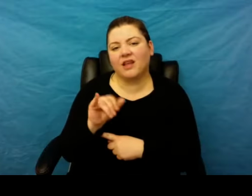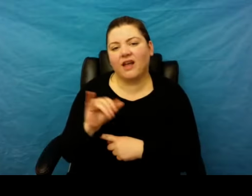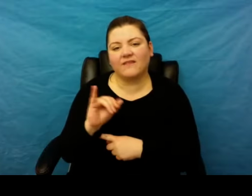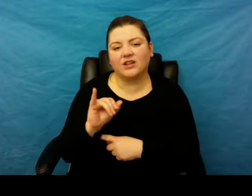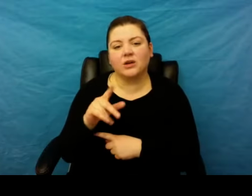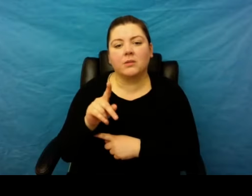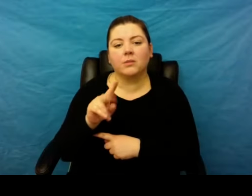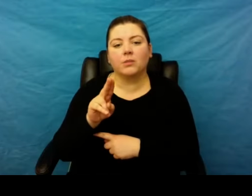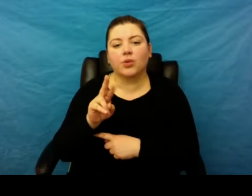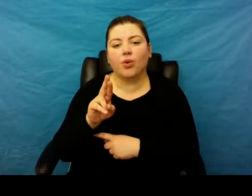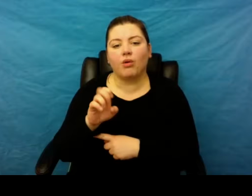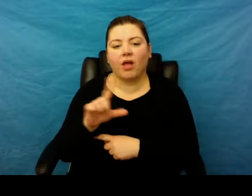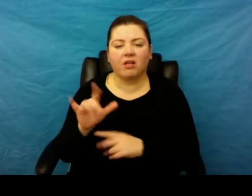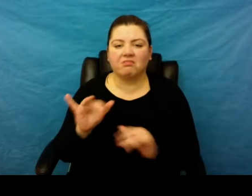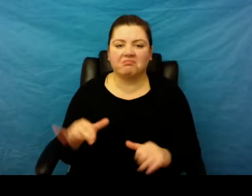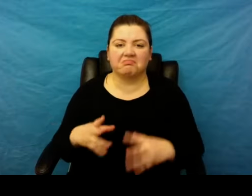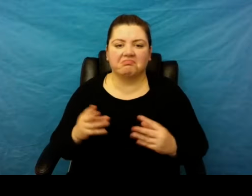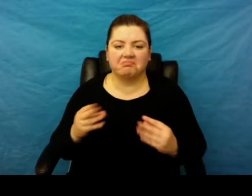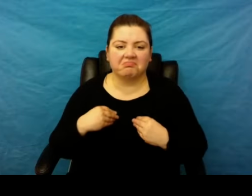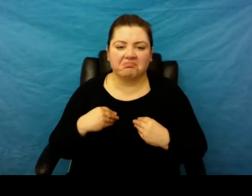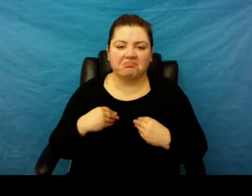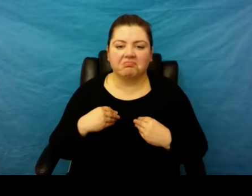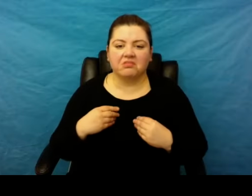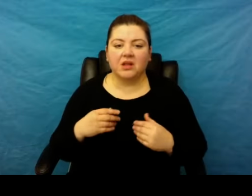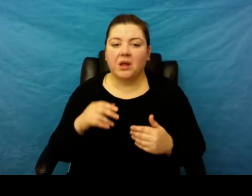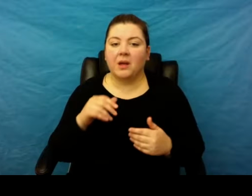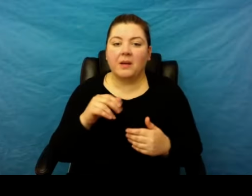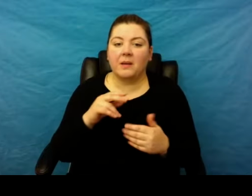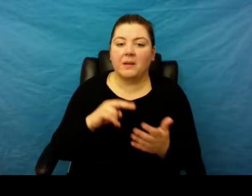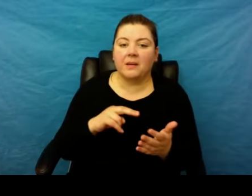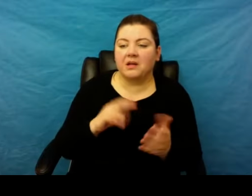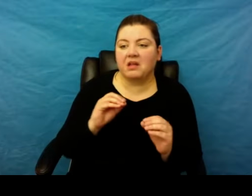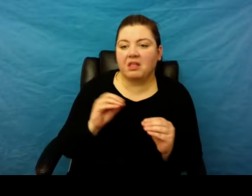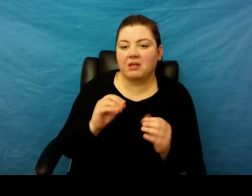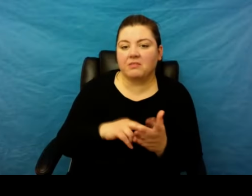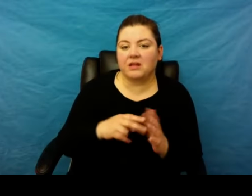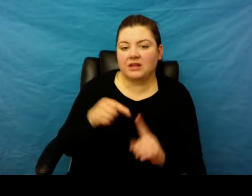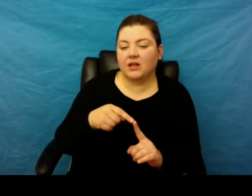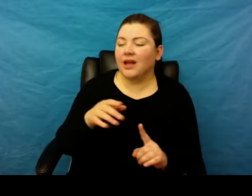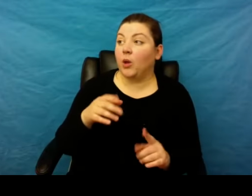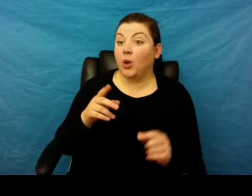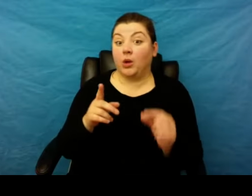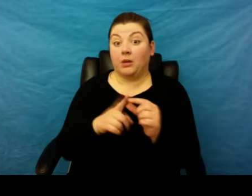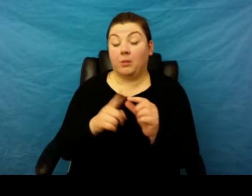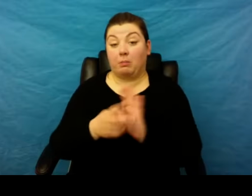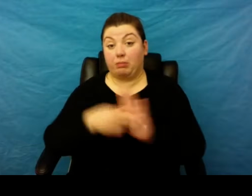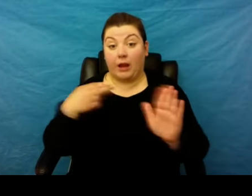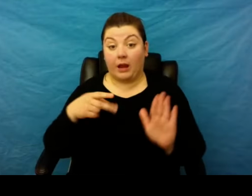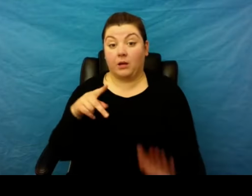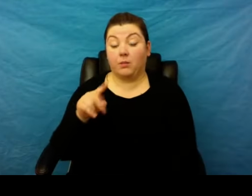is completely fine. There's nothing to suggest that Purell is not working, or I shouldn't say Purell, but hand